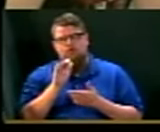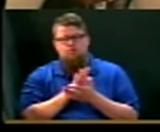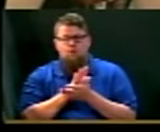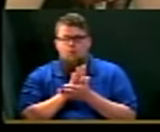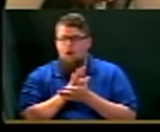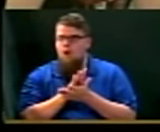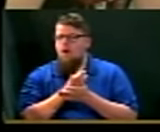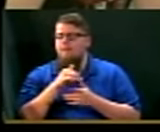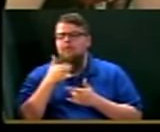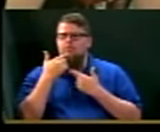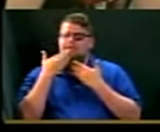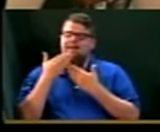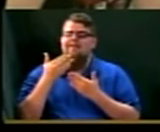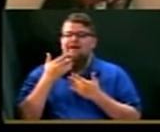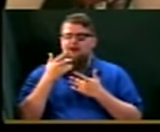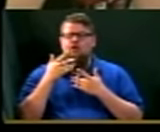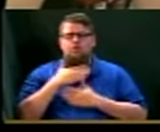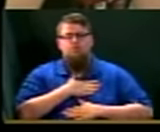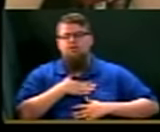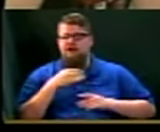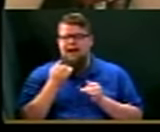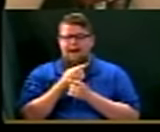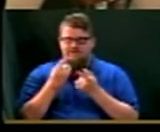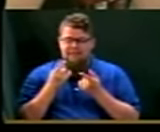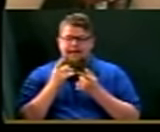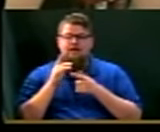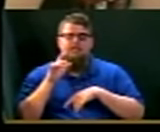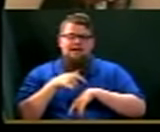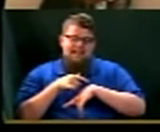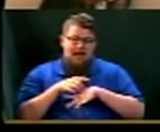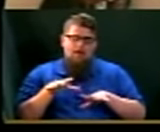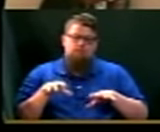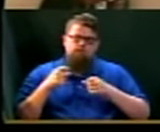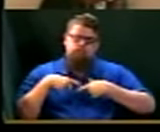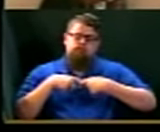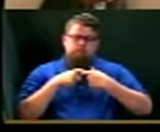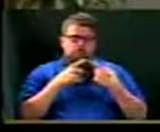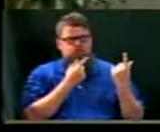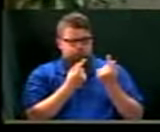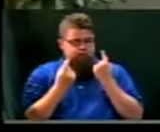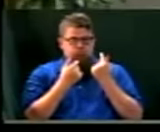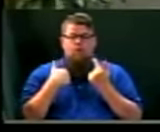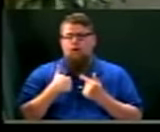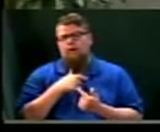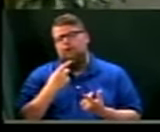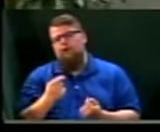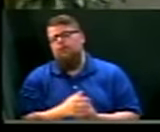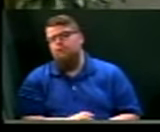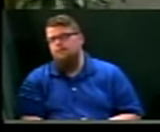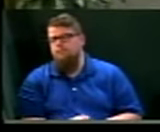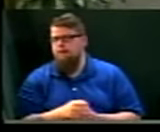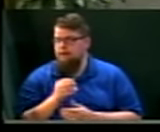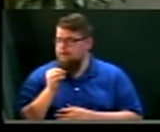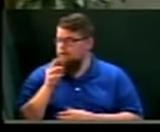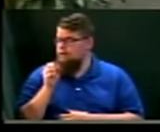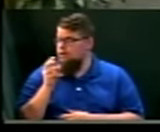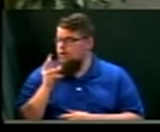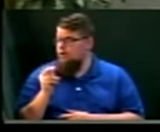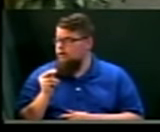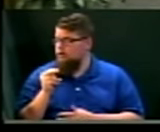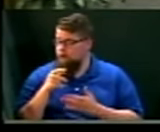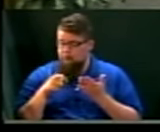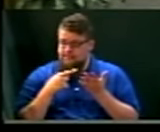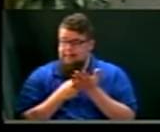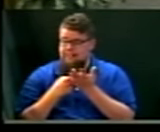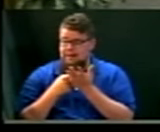tell you how much I really appreciate everybody that take the time out to do what we do. Thank you. Ms. Owen? Do we need to